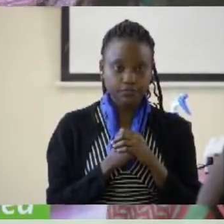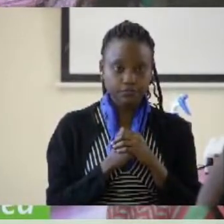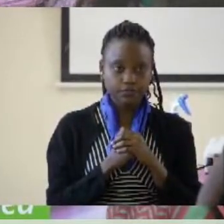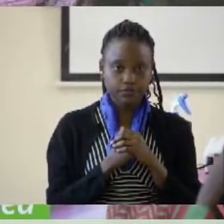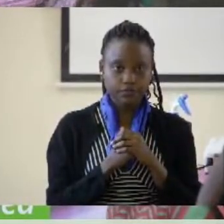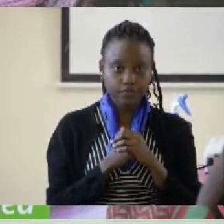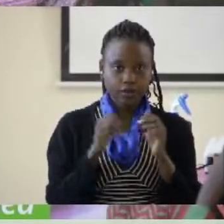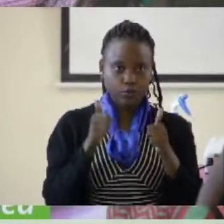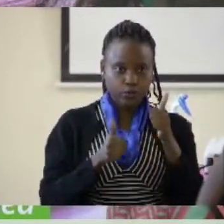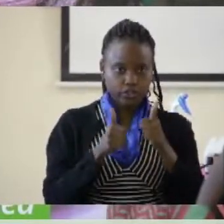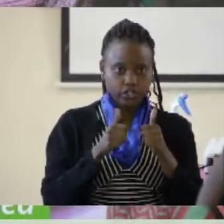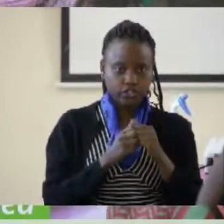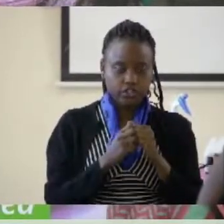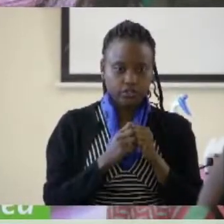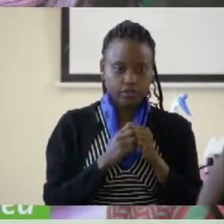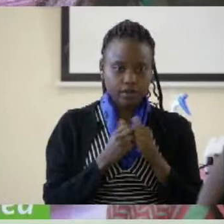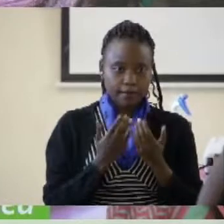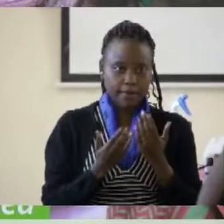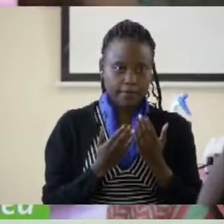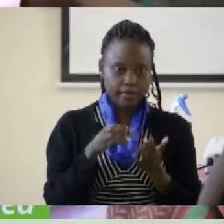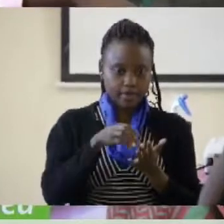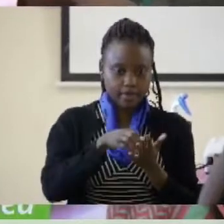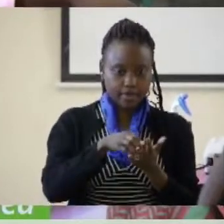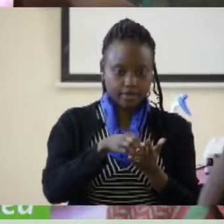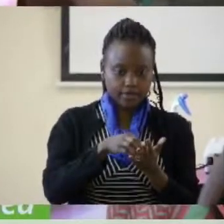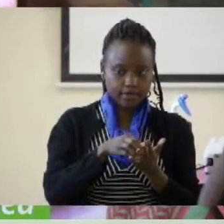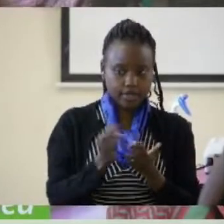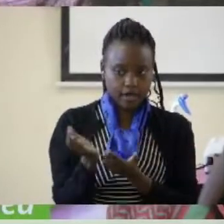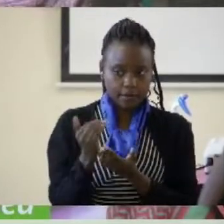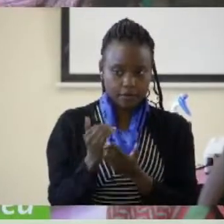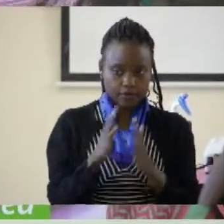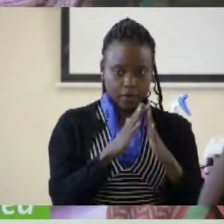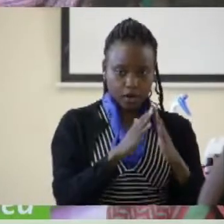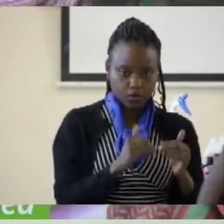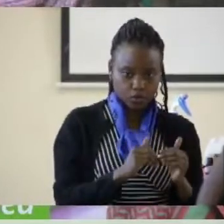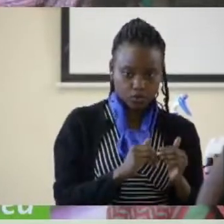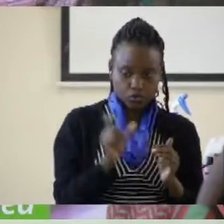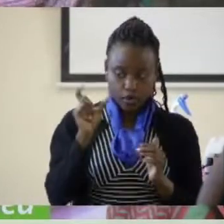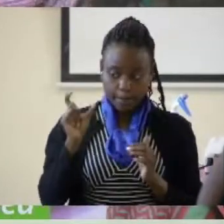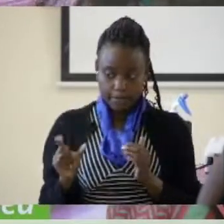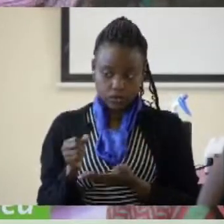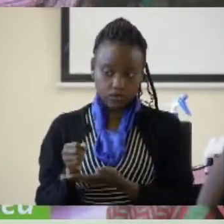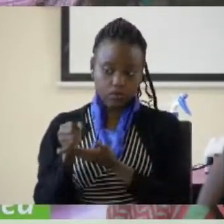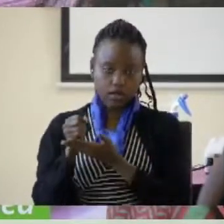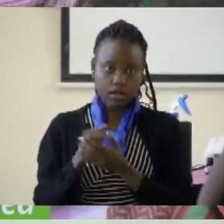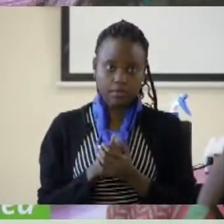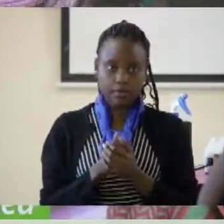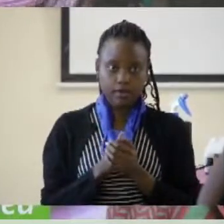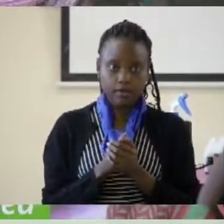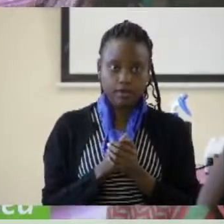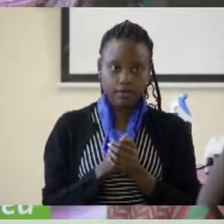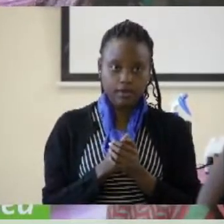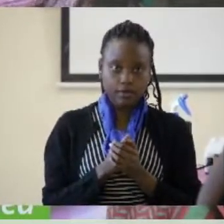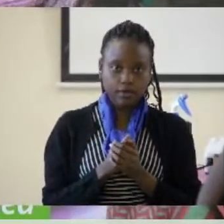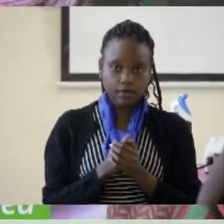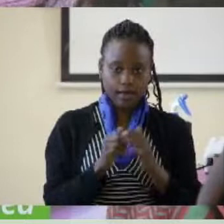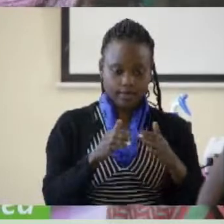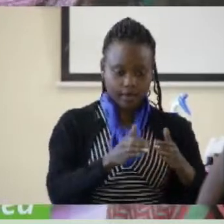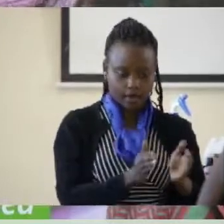is having a case come from a household to somebody who can help at the community